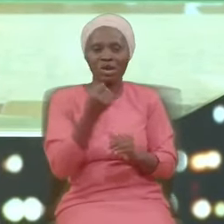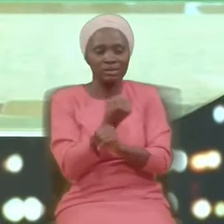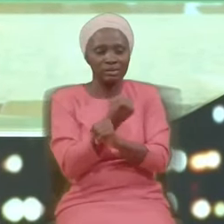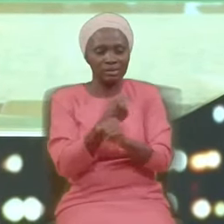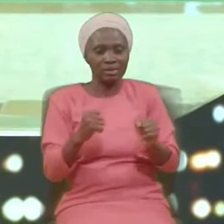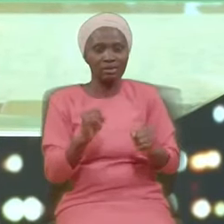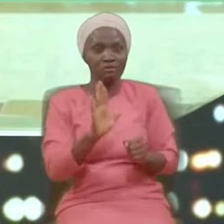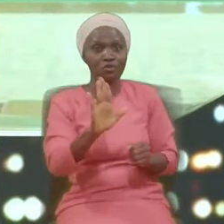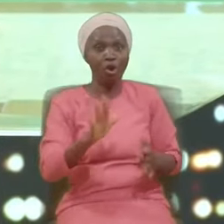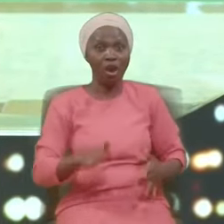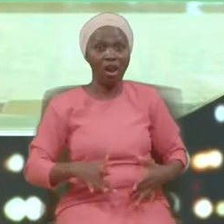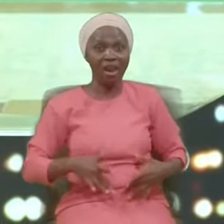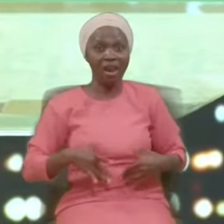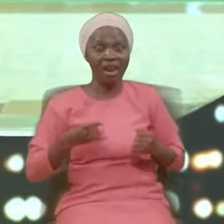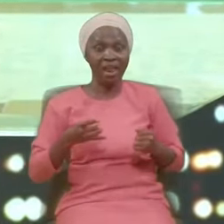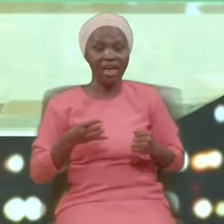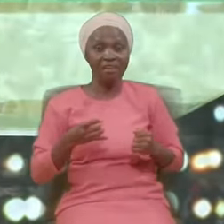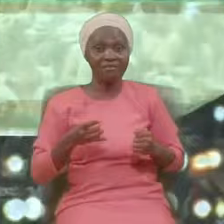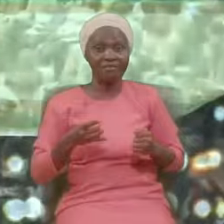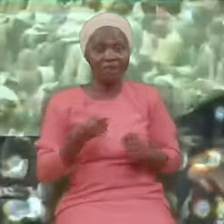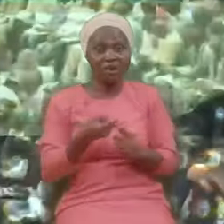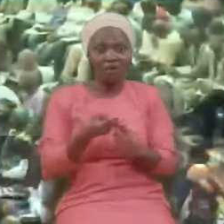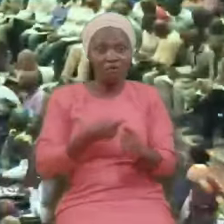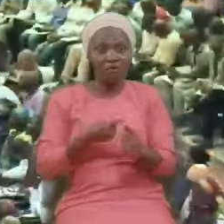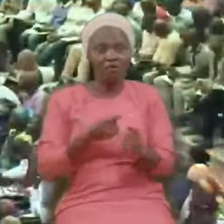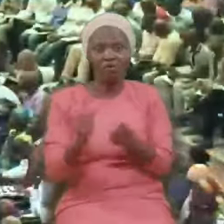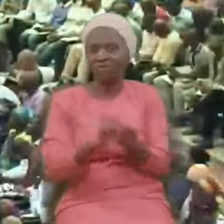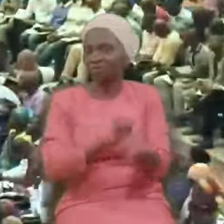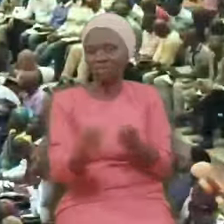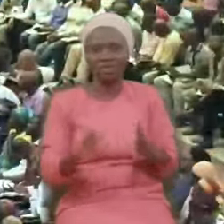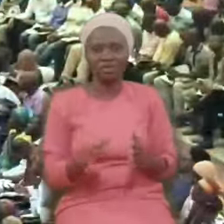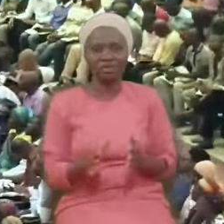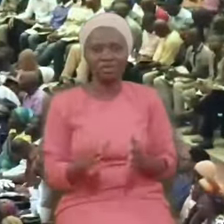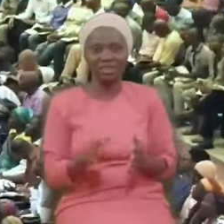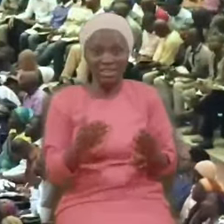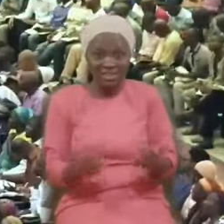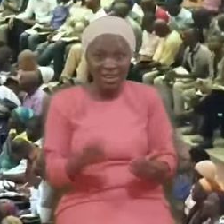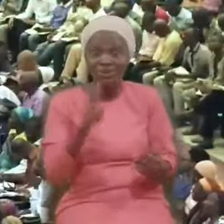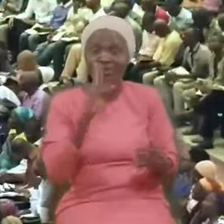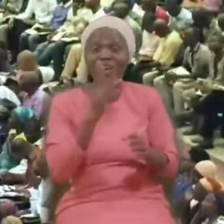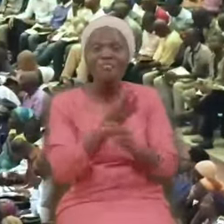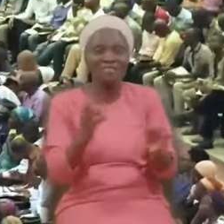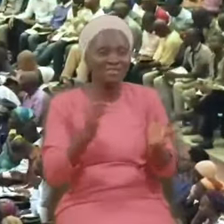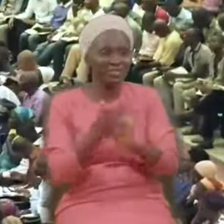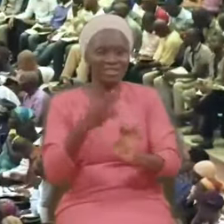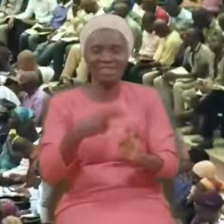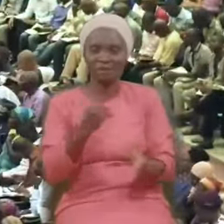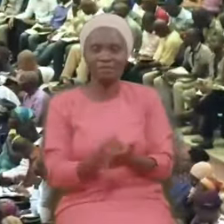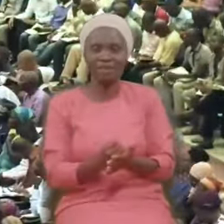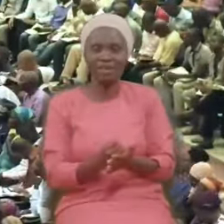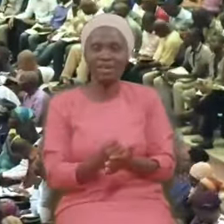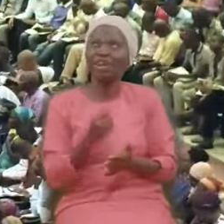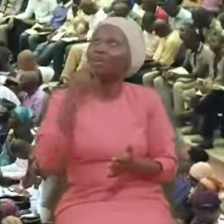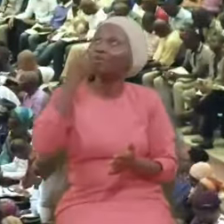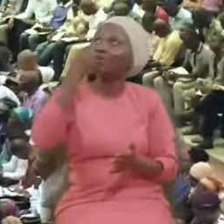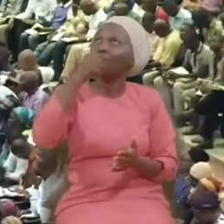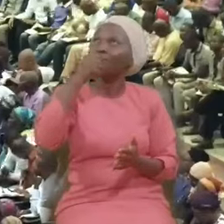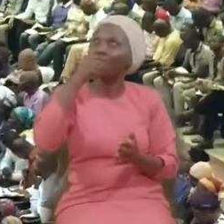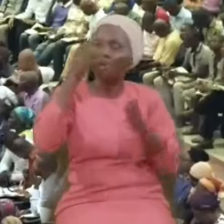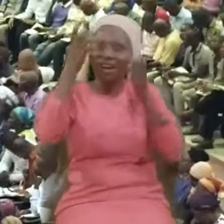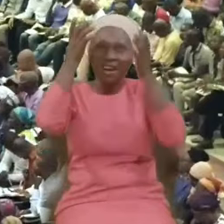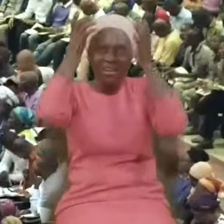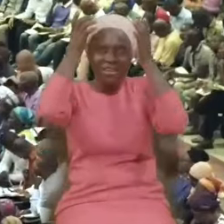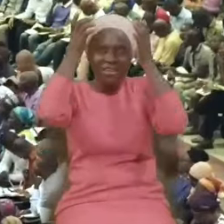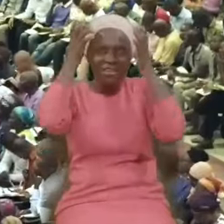destruction? Ah, you're free. I said you are free. Who crownest thee with loving